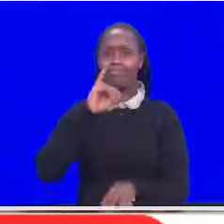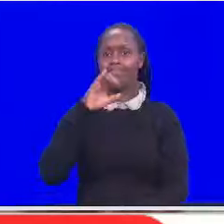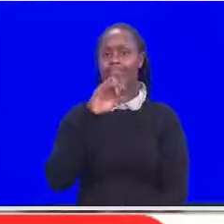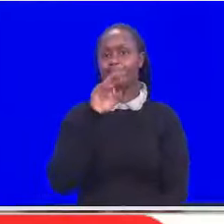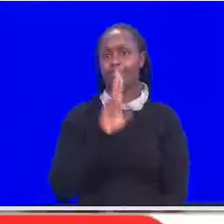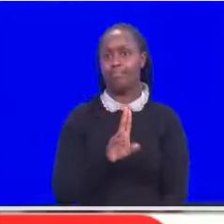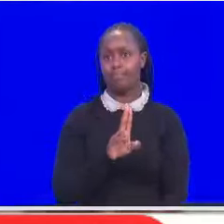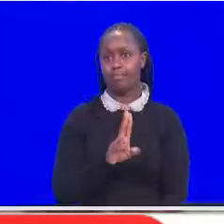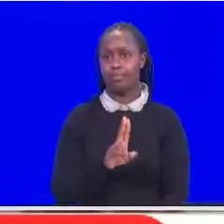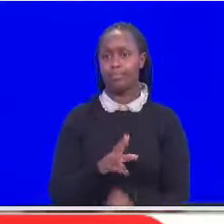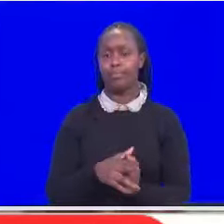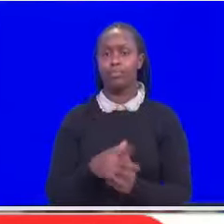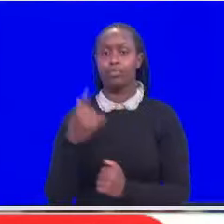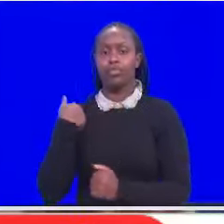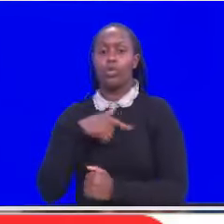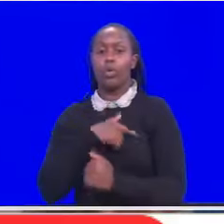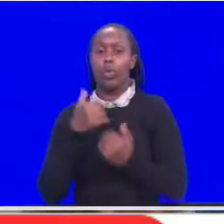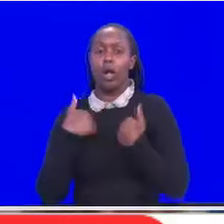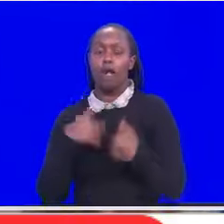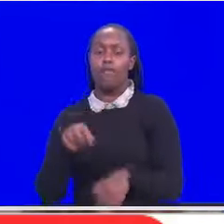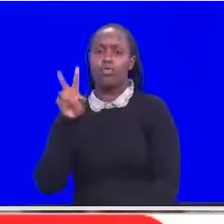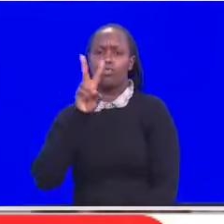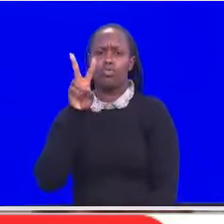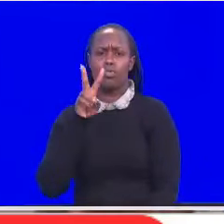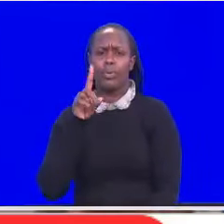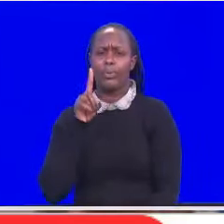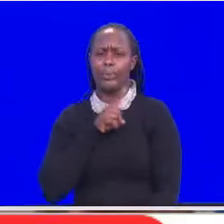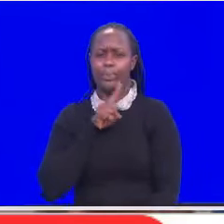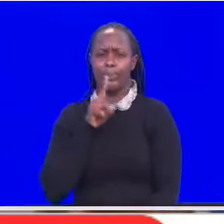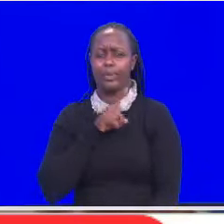condition. We have two difficult cases